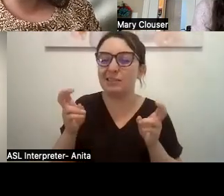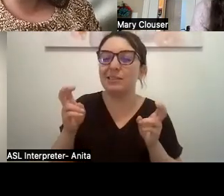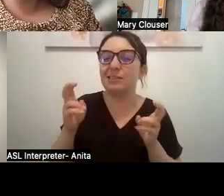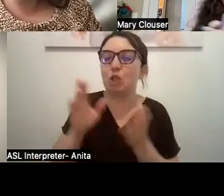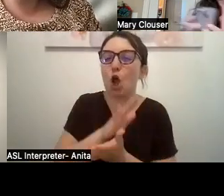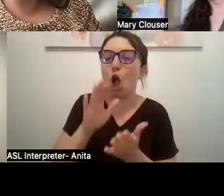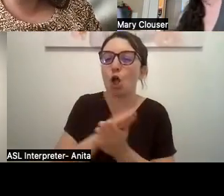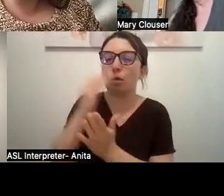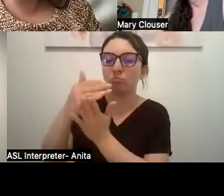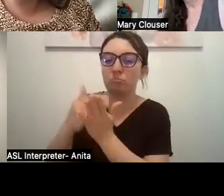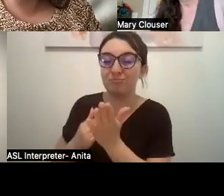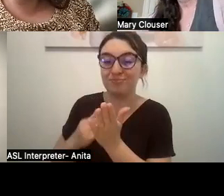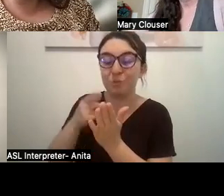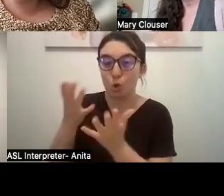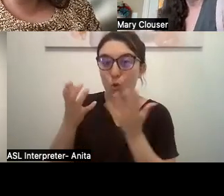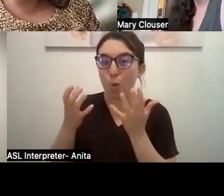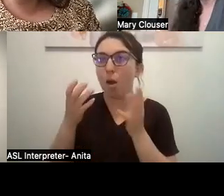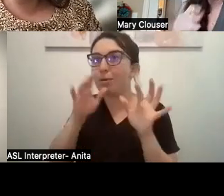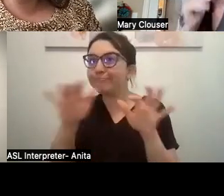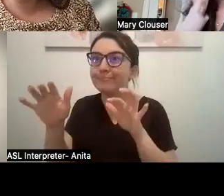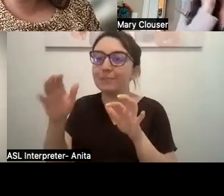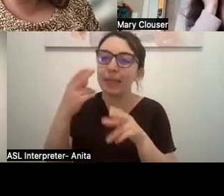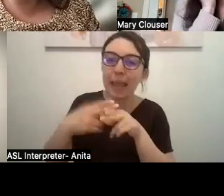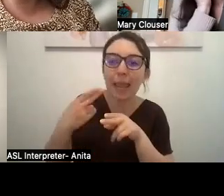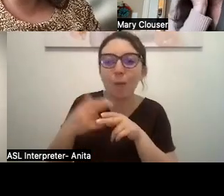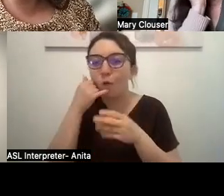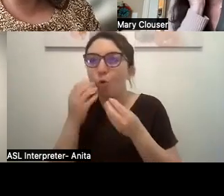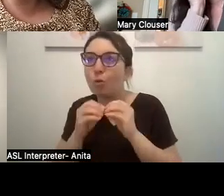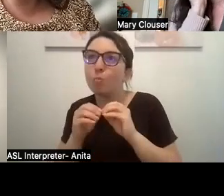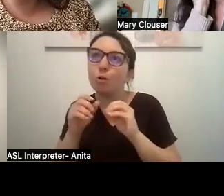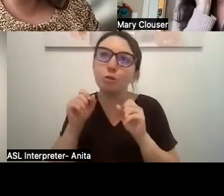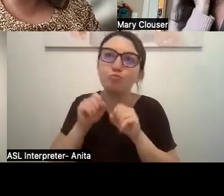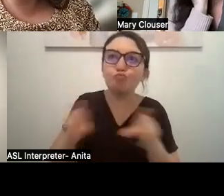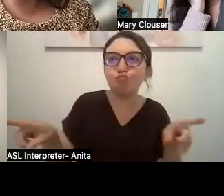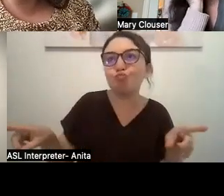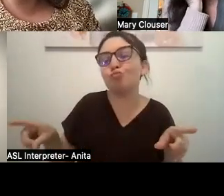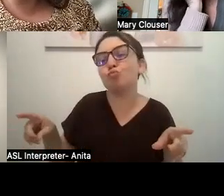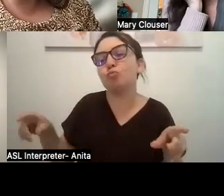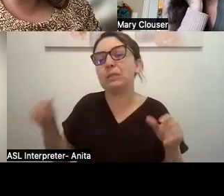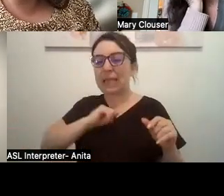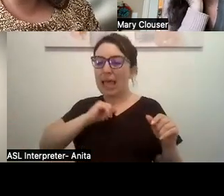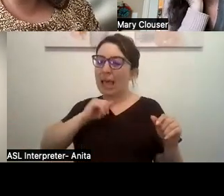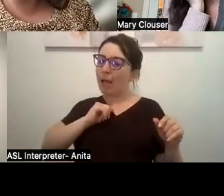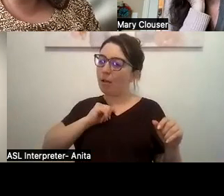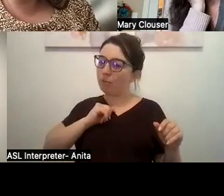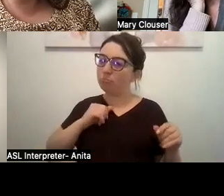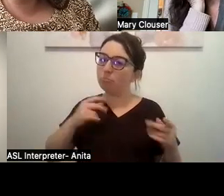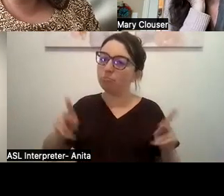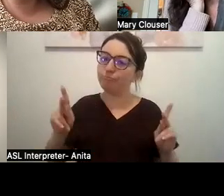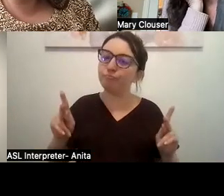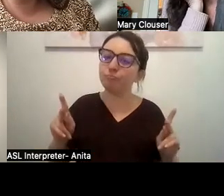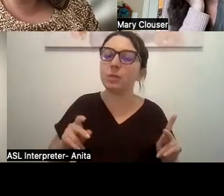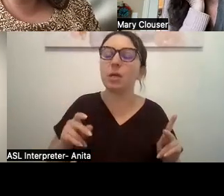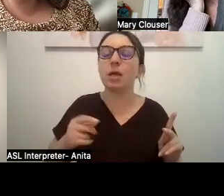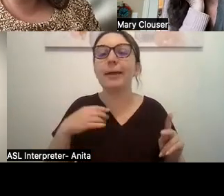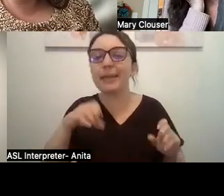who is interested can put their information, their email and phone number in there voluntarily. And that's a place that you can go to find